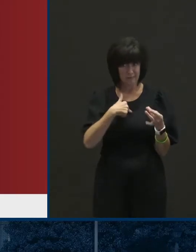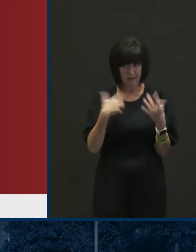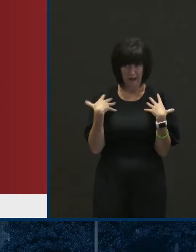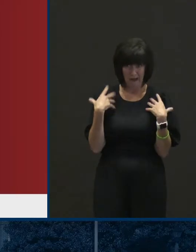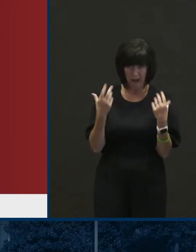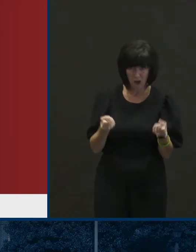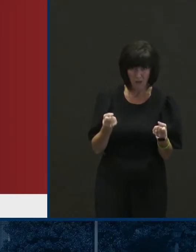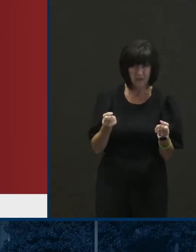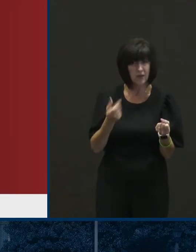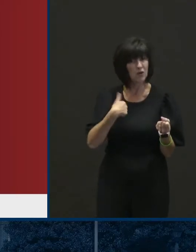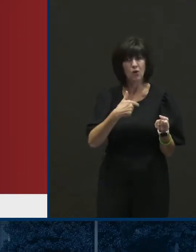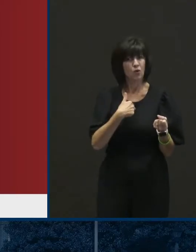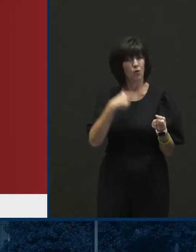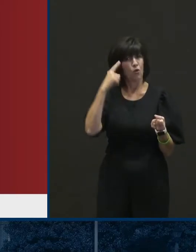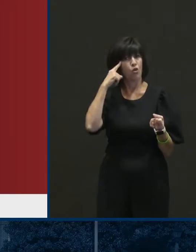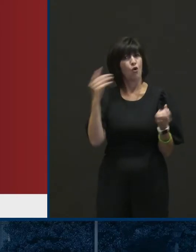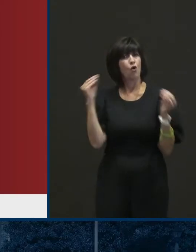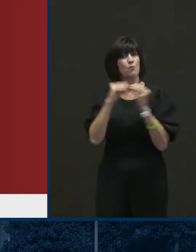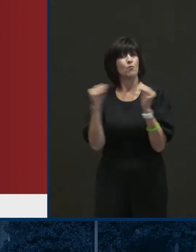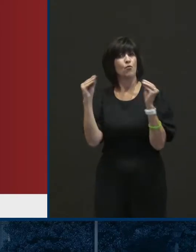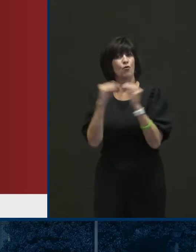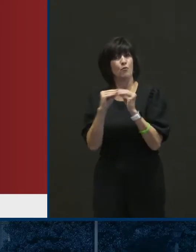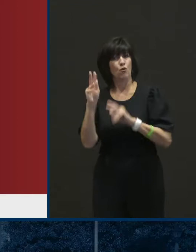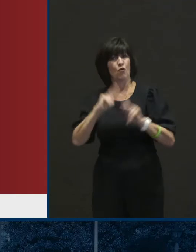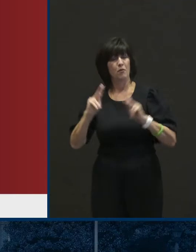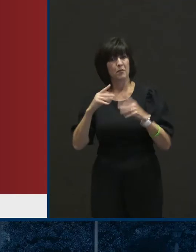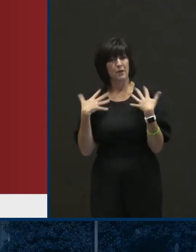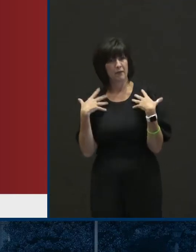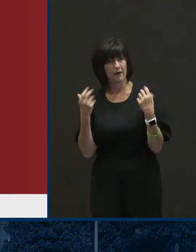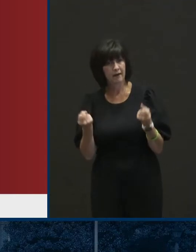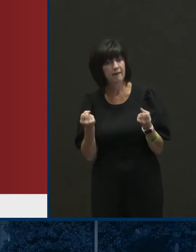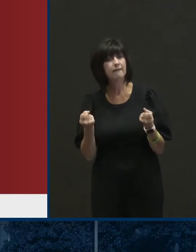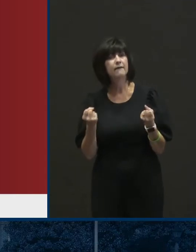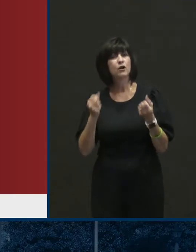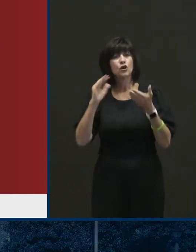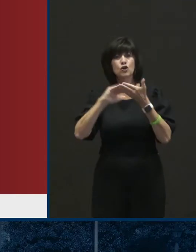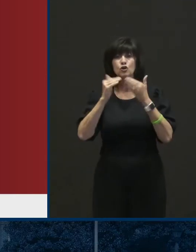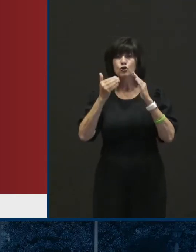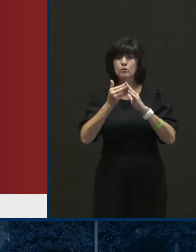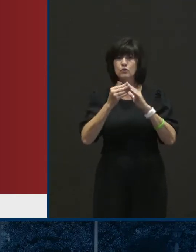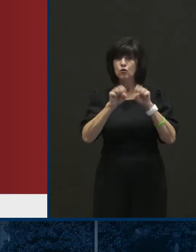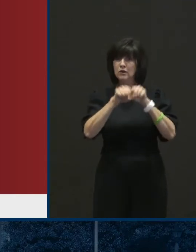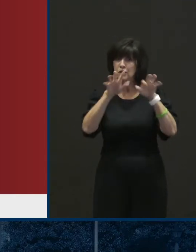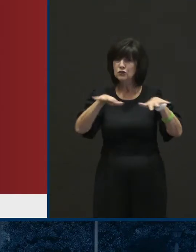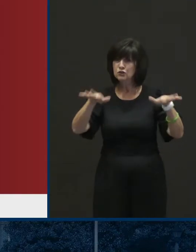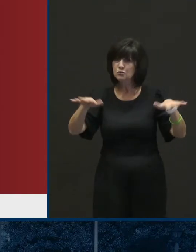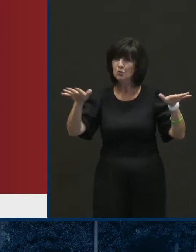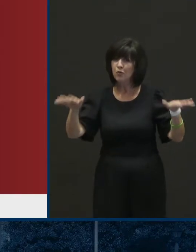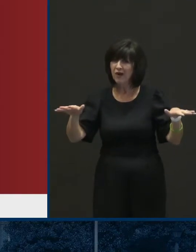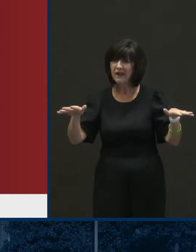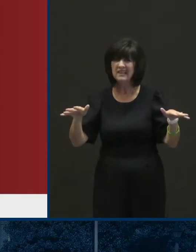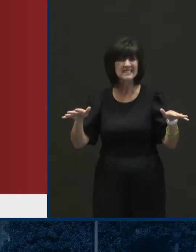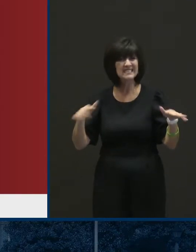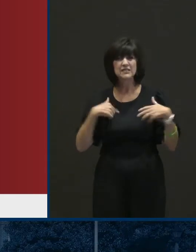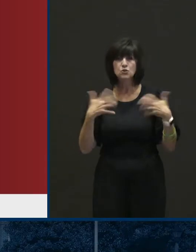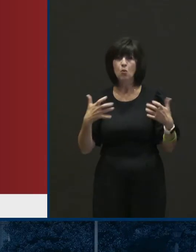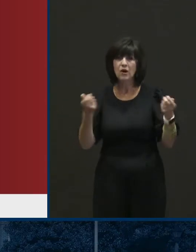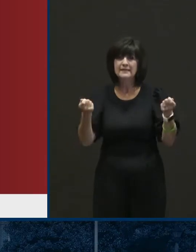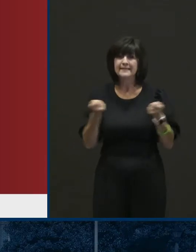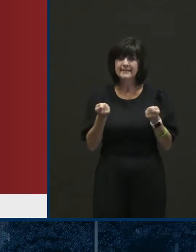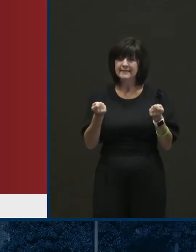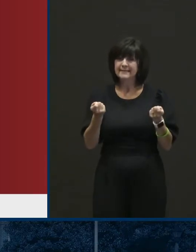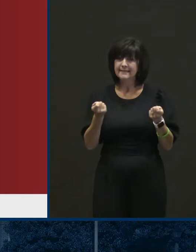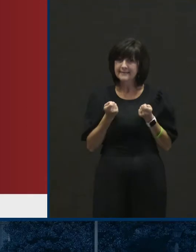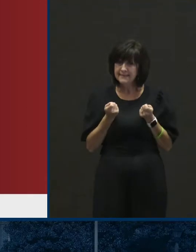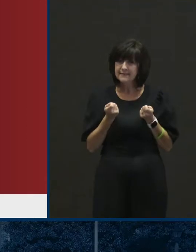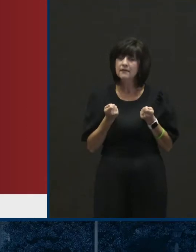as little COVID-19 spread, community spread as we'd like to see, but we're not as bad